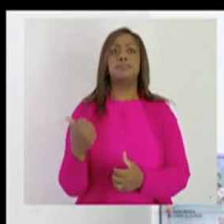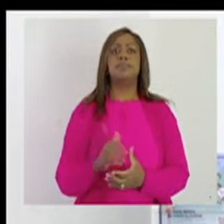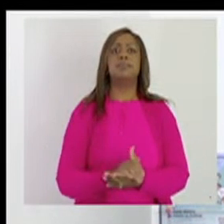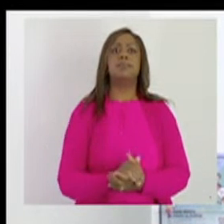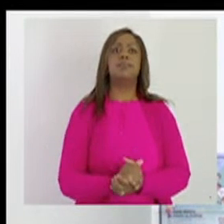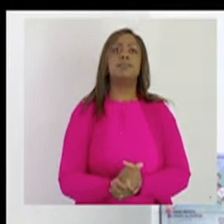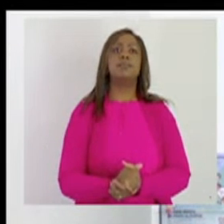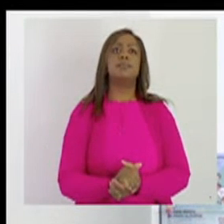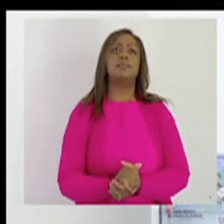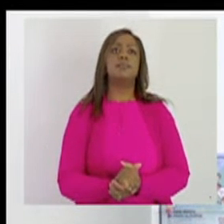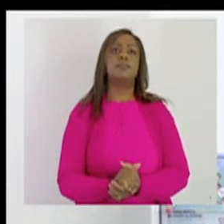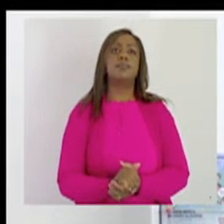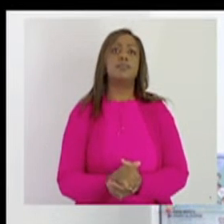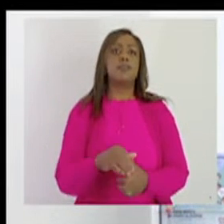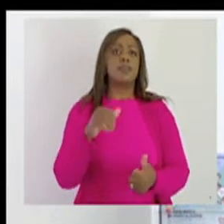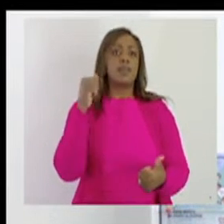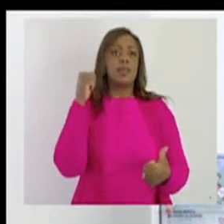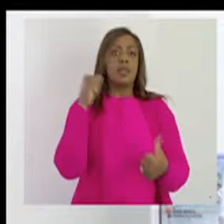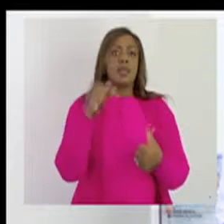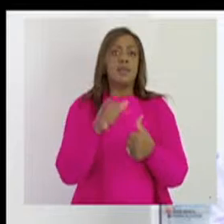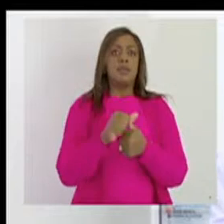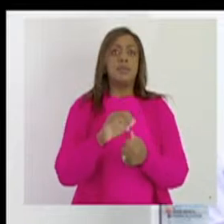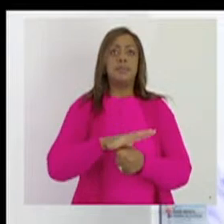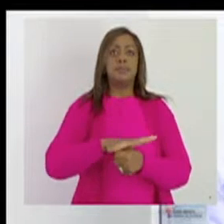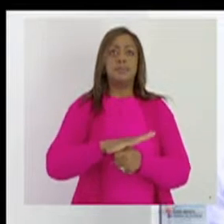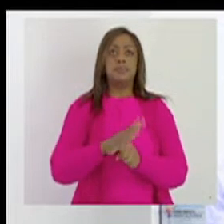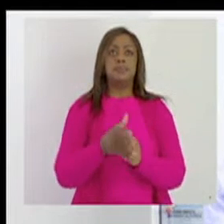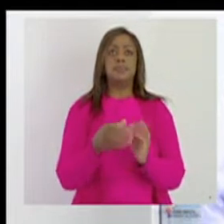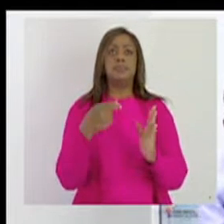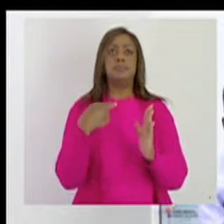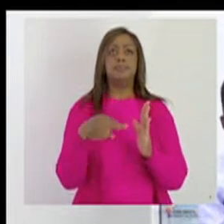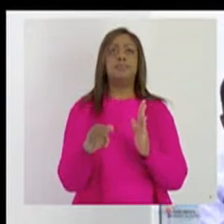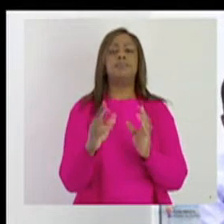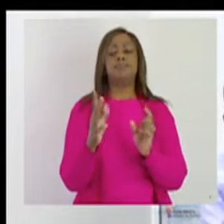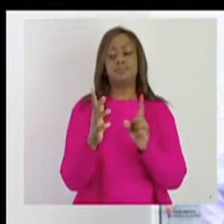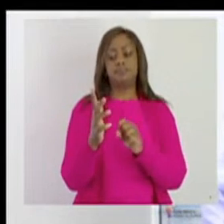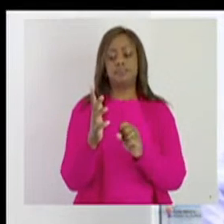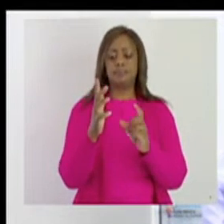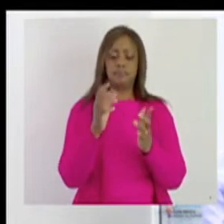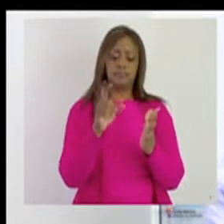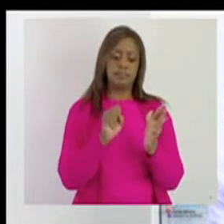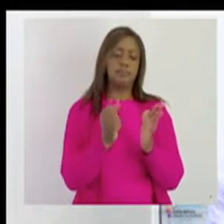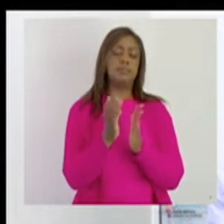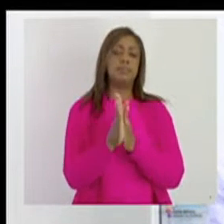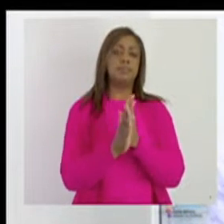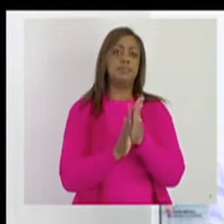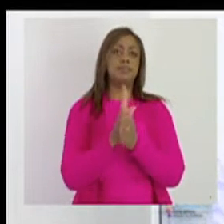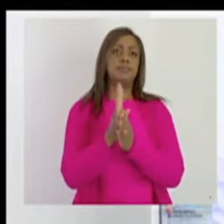Pomwena. Let's welcome Pomwena. Let's untie our hands,